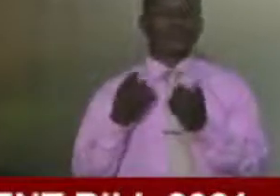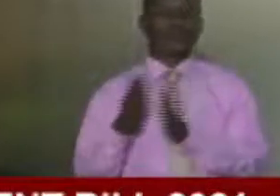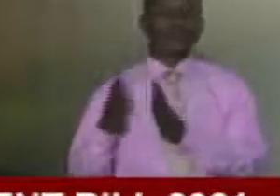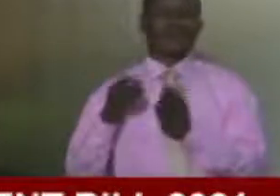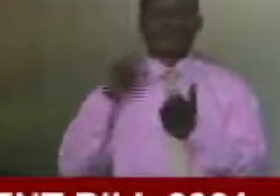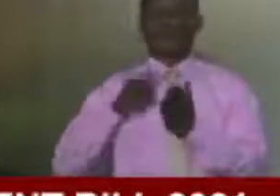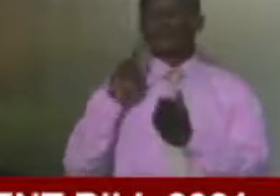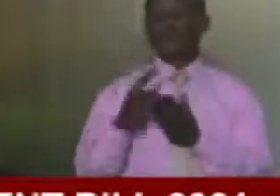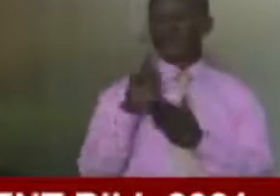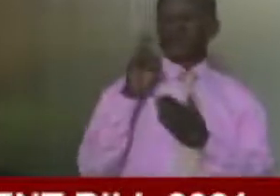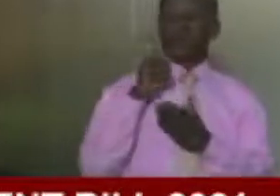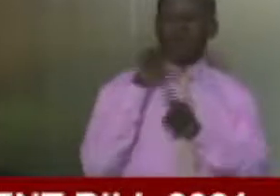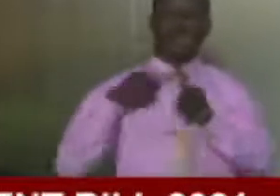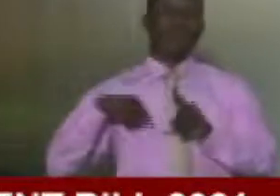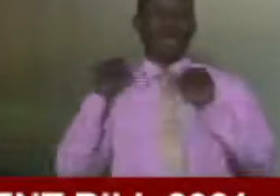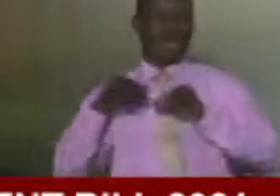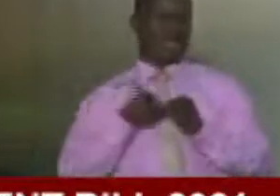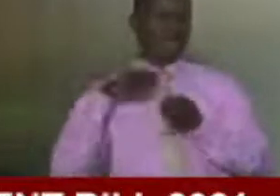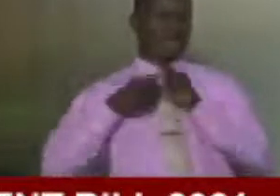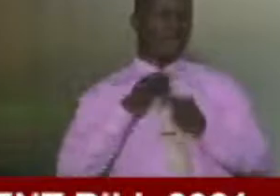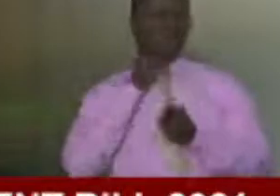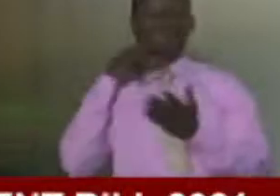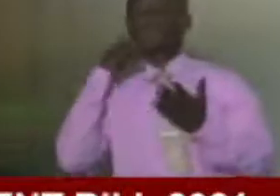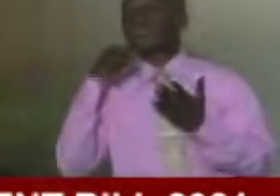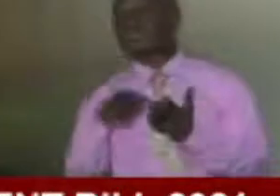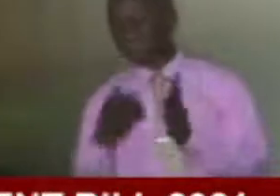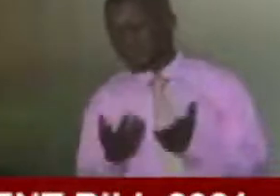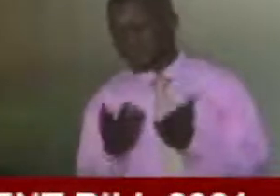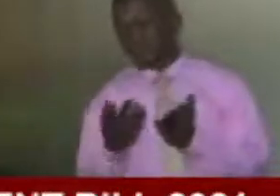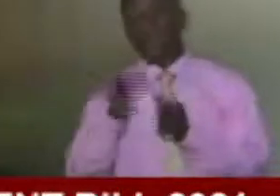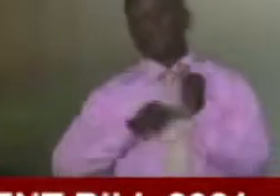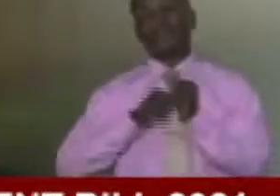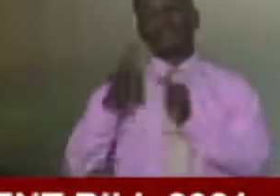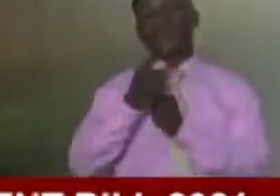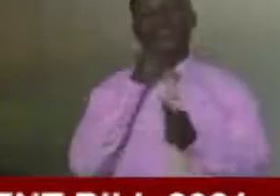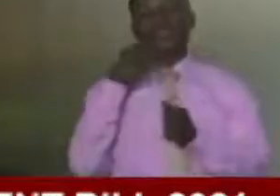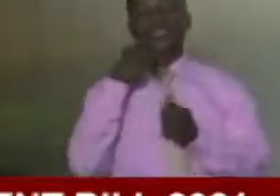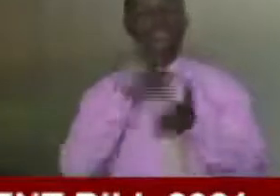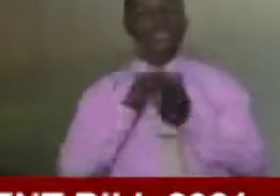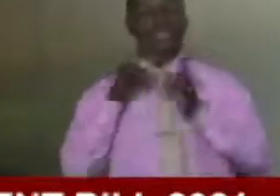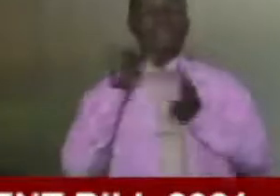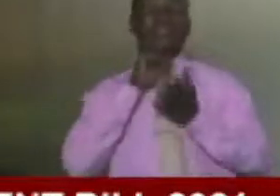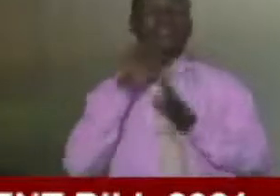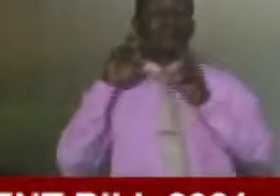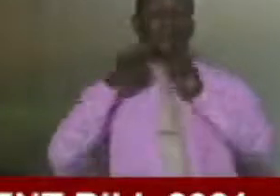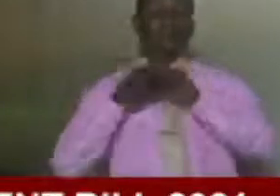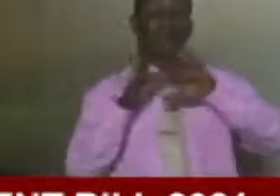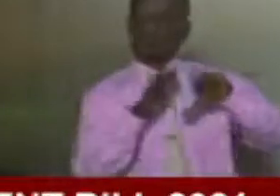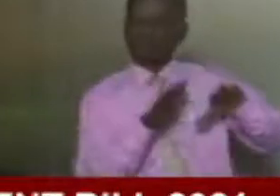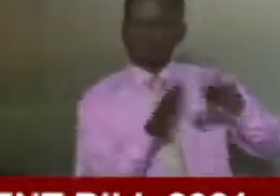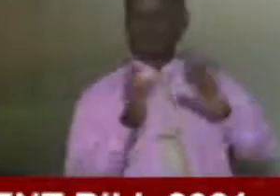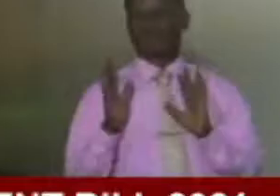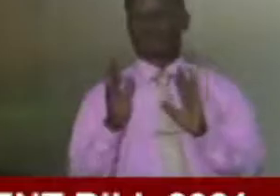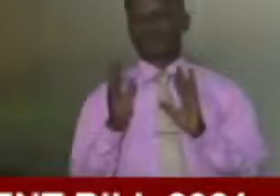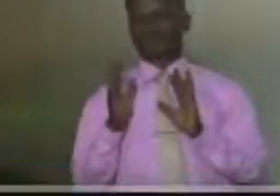only one I have a problem with is this. And it looks everybody is saying, if that is the only problem, set it aside. I think this town hall